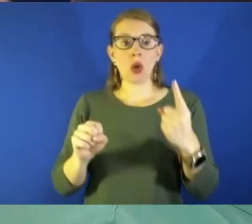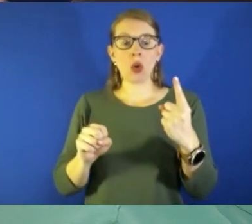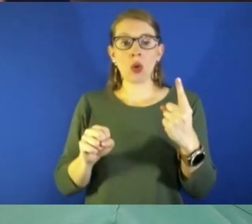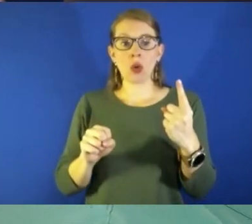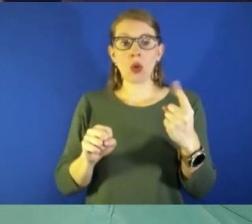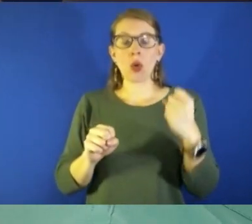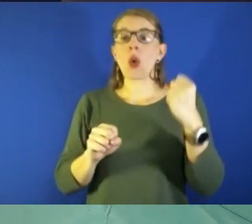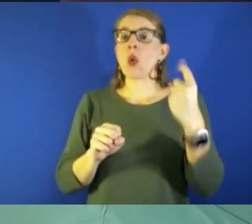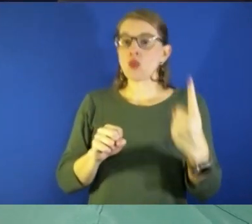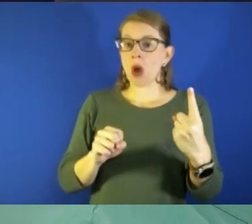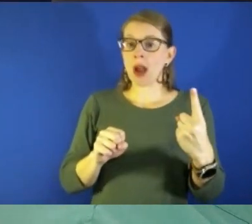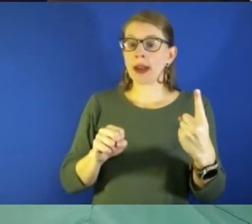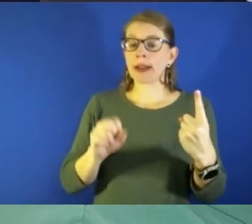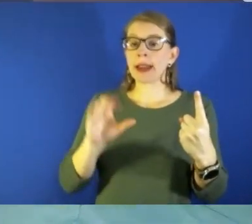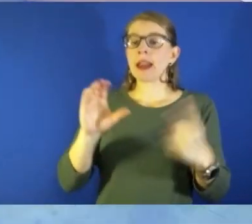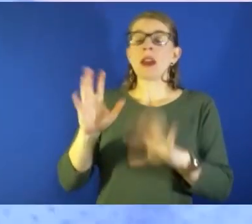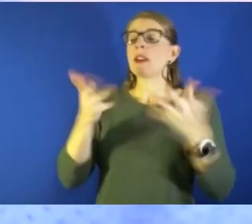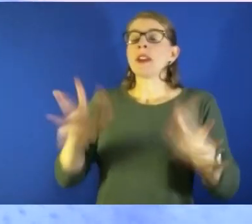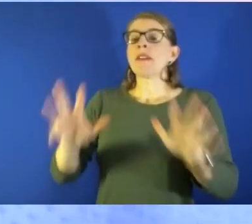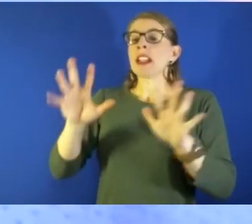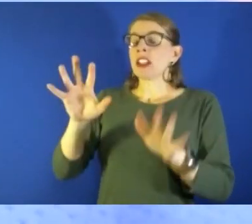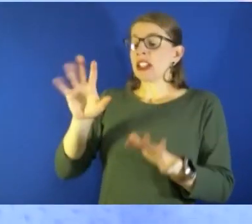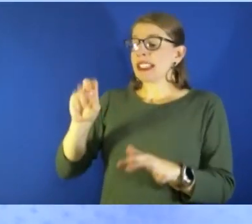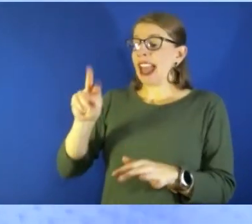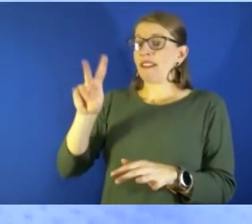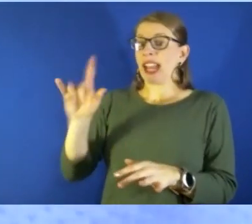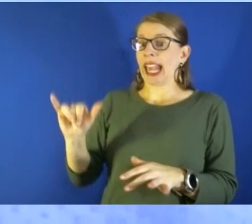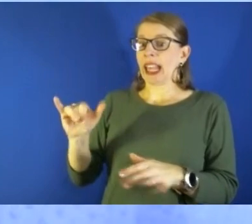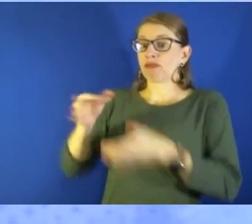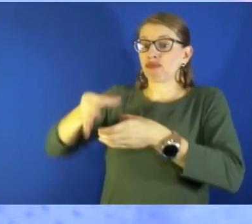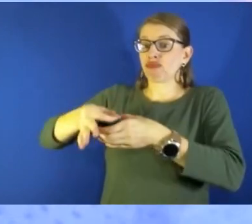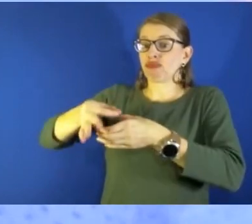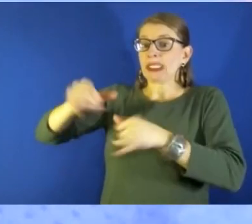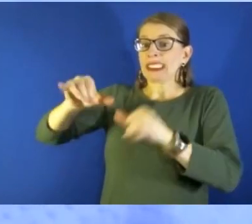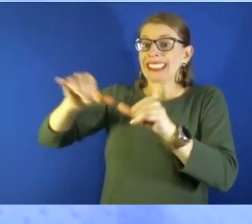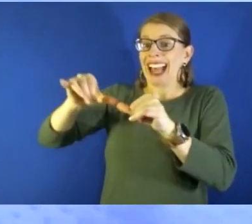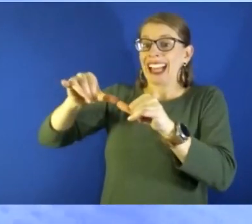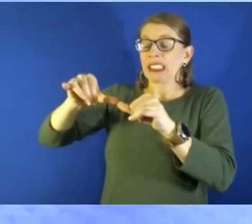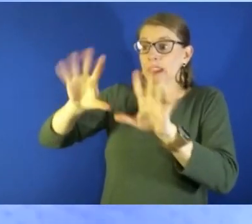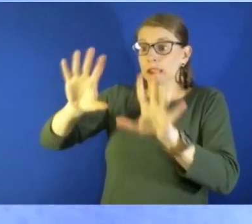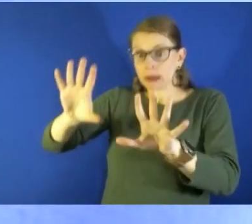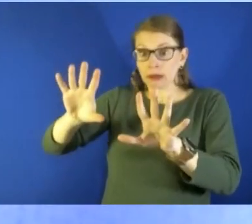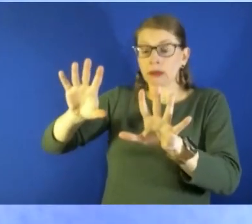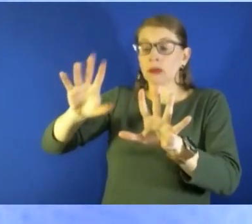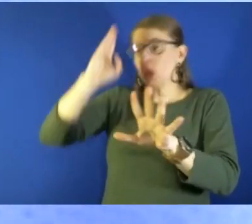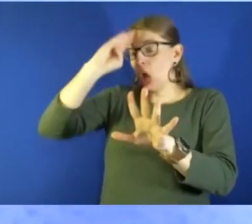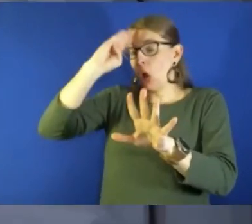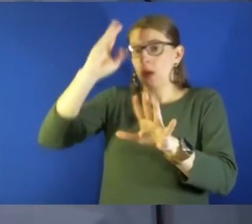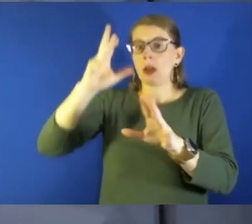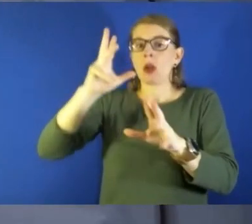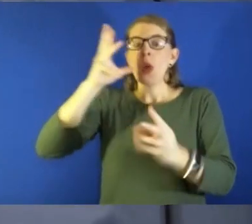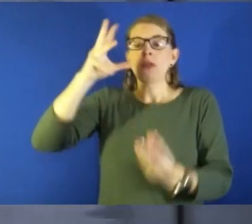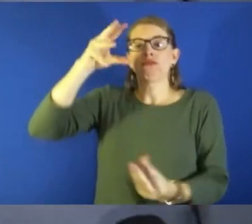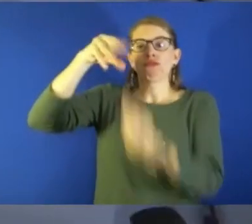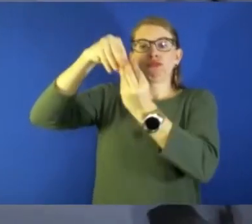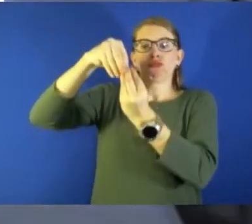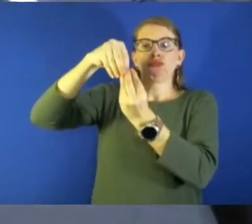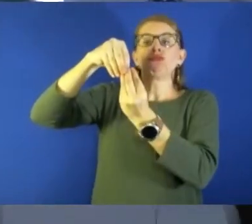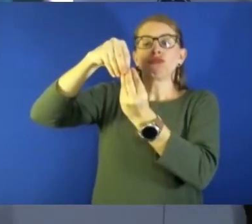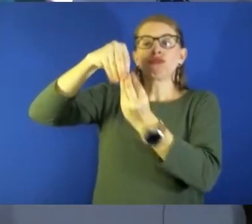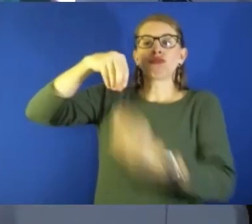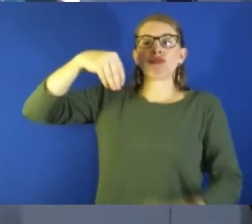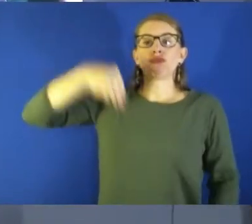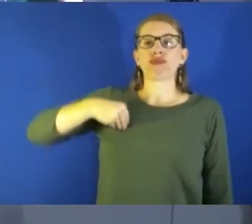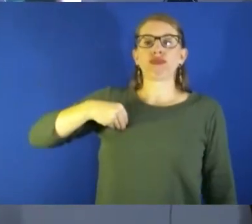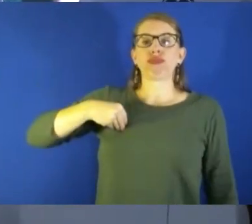cavity size has been determined, we pick the applicator that fits that cavity size, and then we mount it on the system and we insert it in the